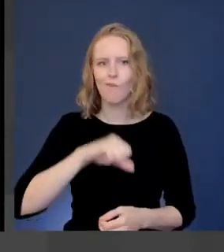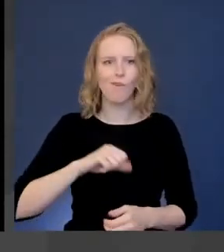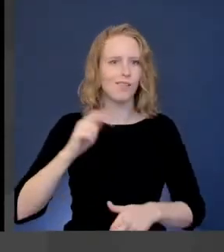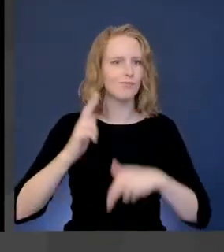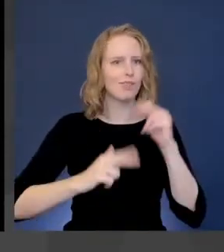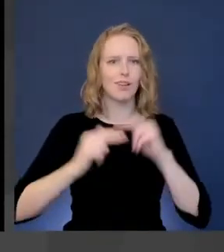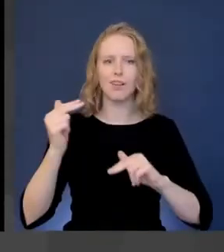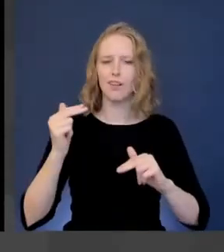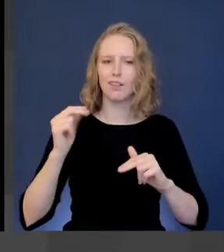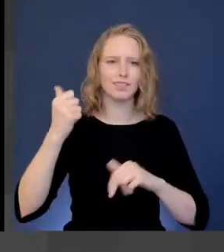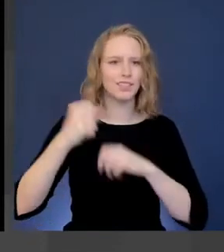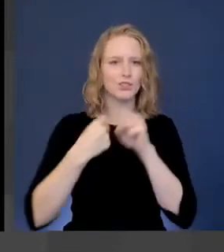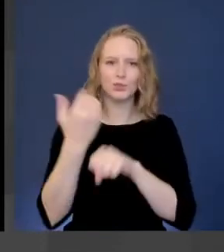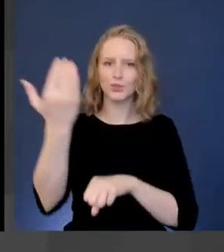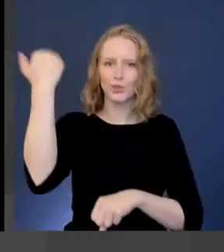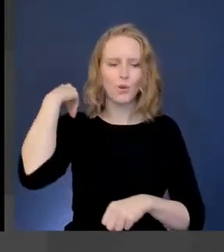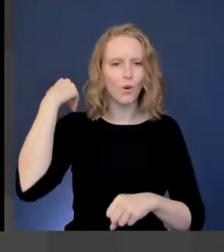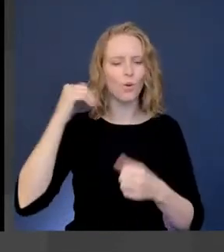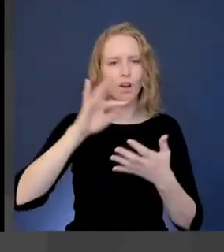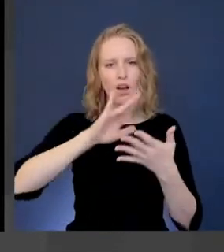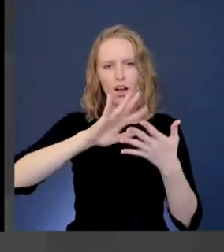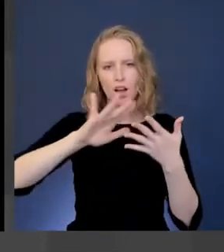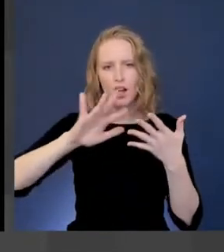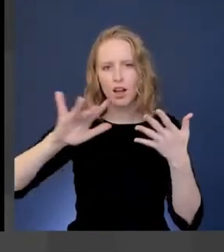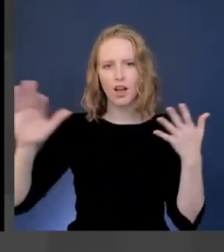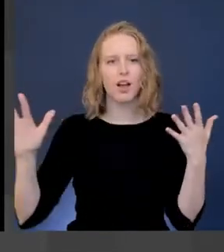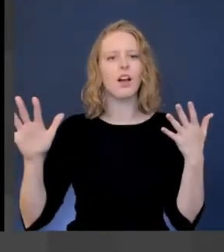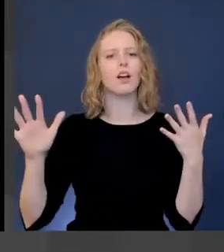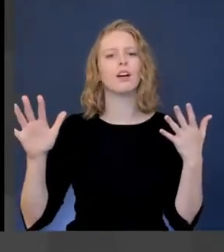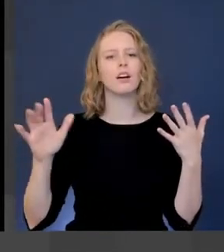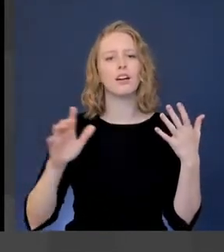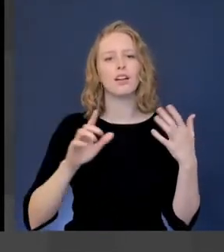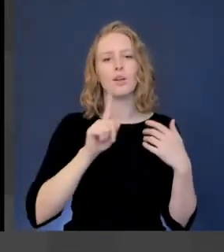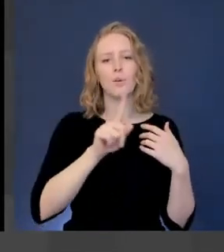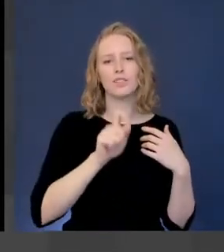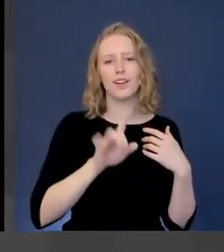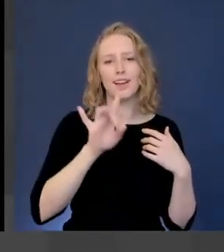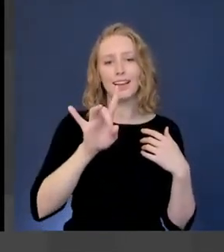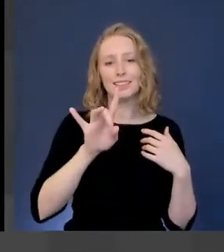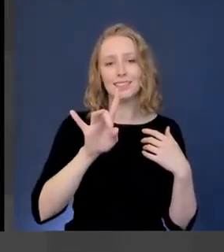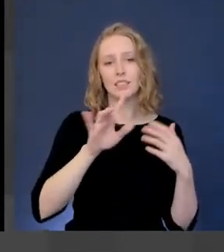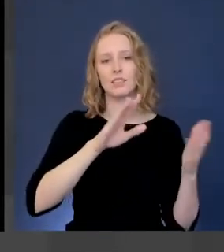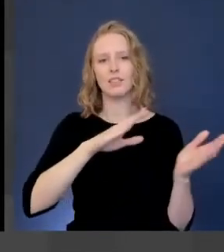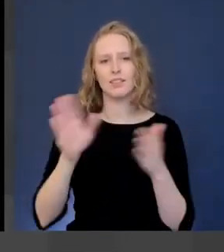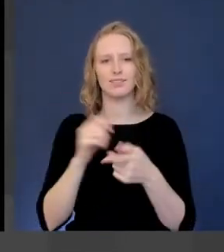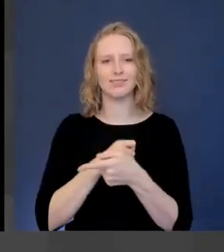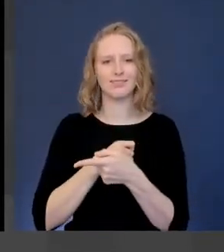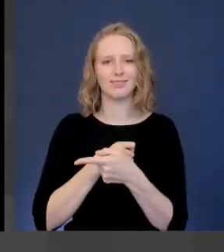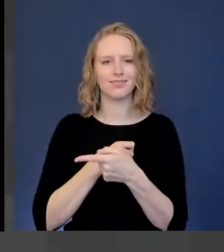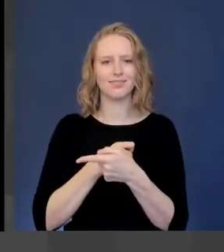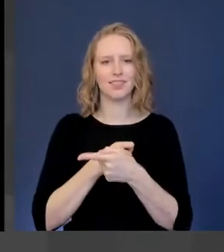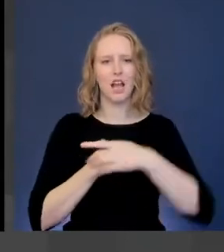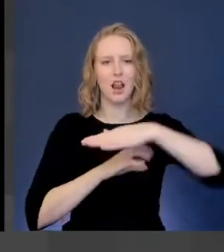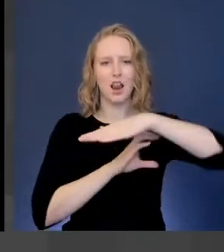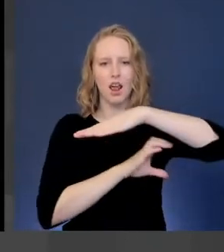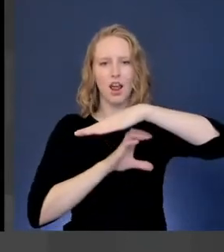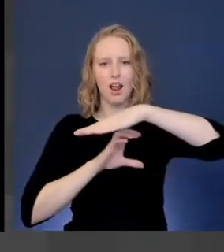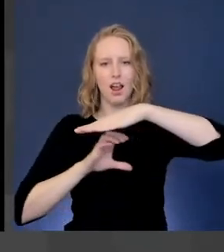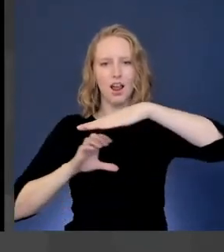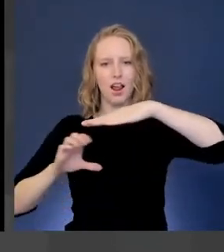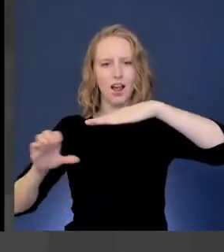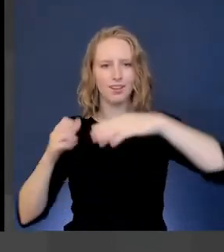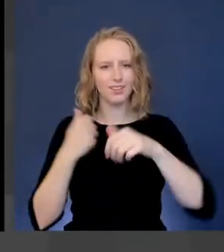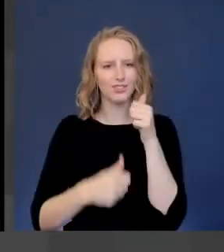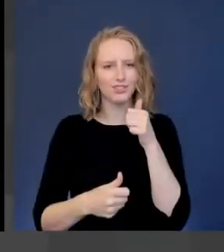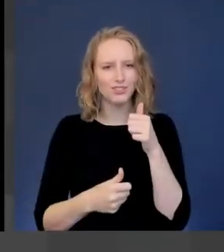But that's what happens when you open the world in 1.18. So it basically generates new caves beneath the old areas. And the idea is to create